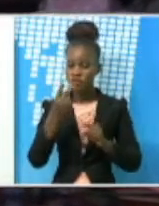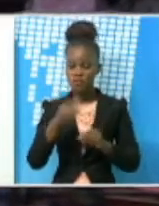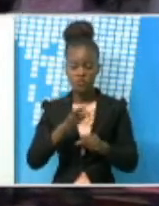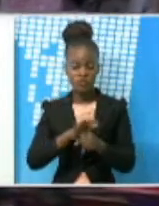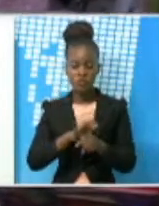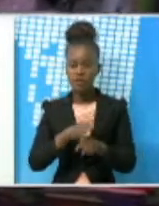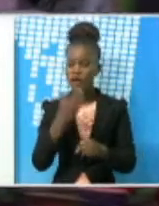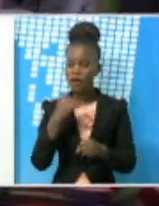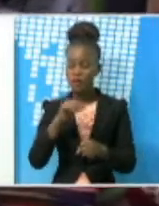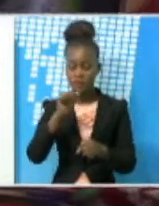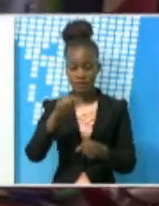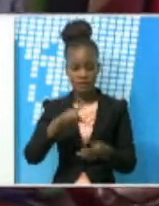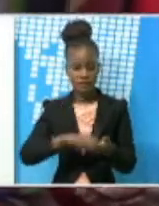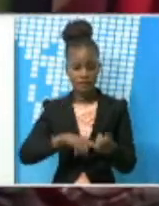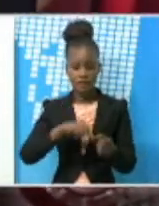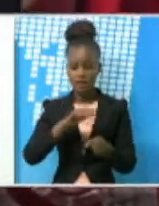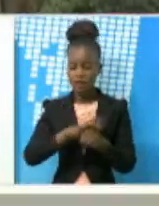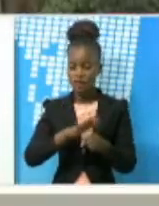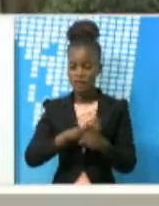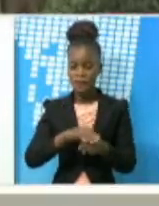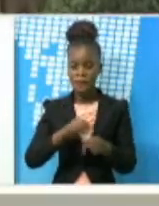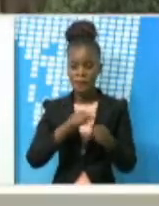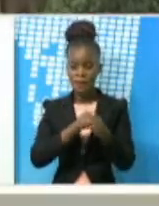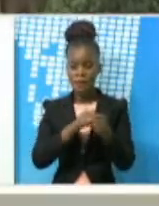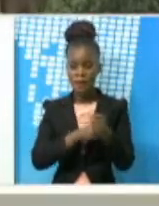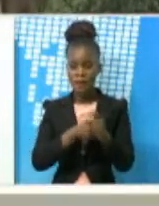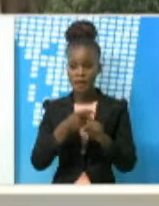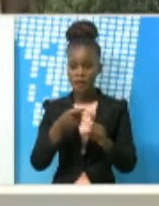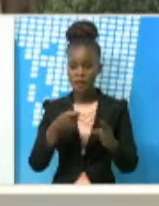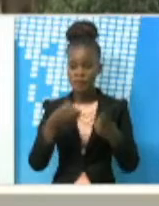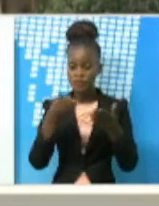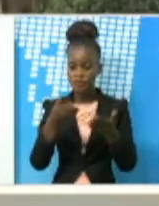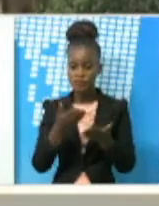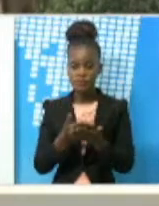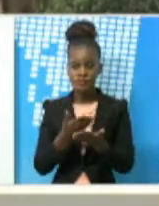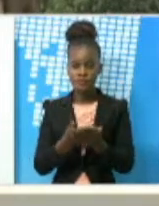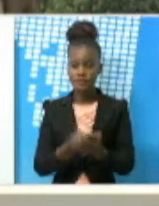and can benefit the most from the support.